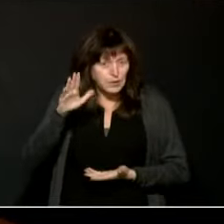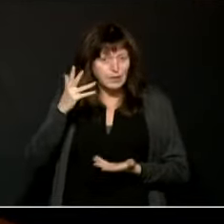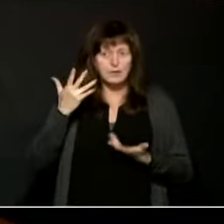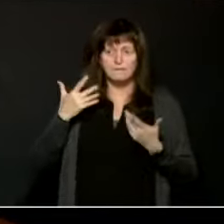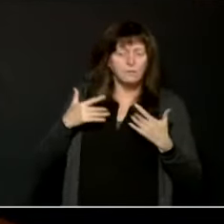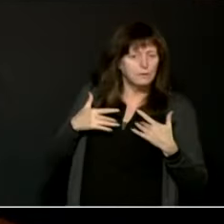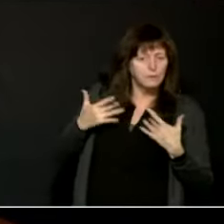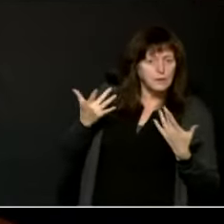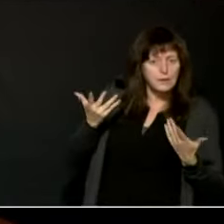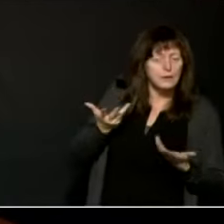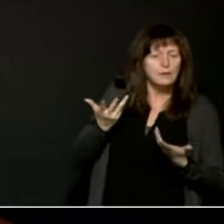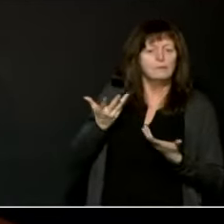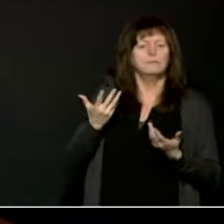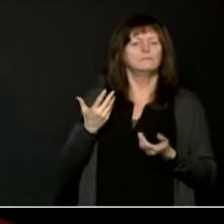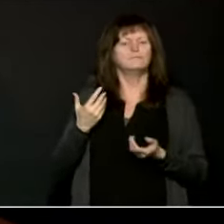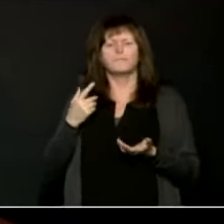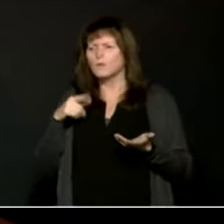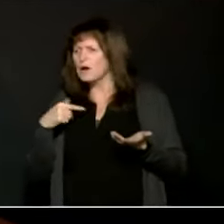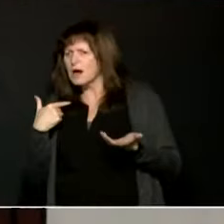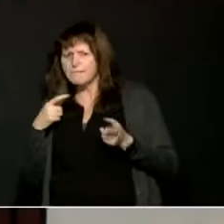Yaffe.